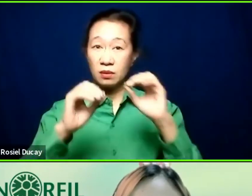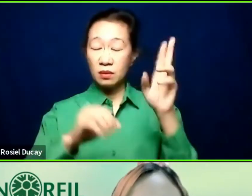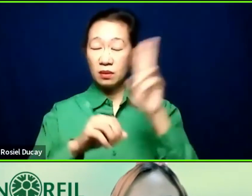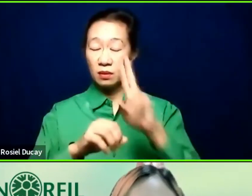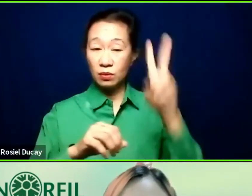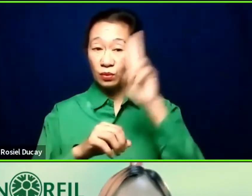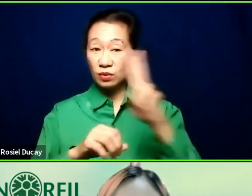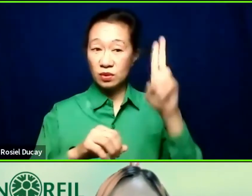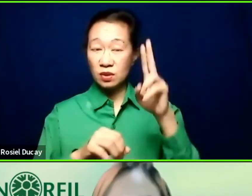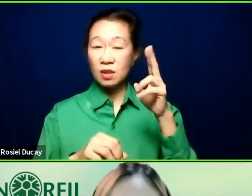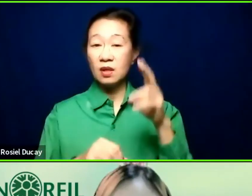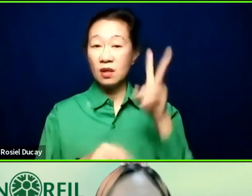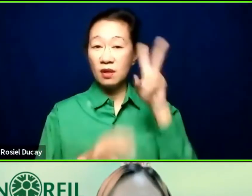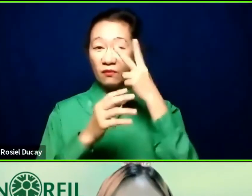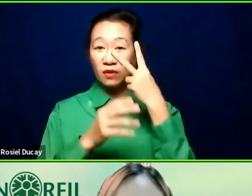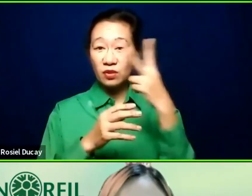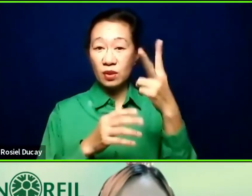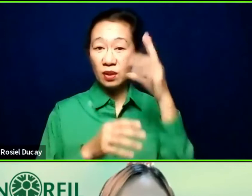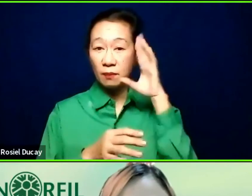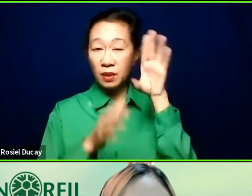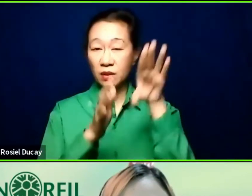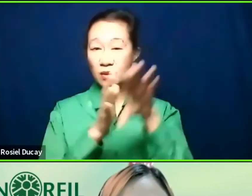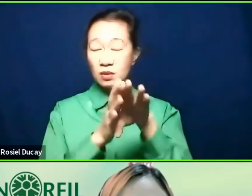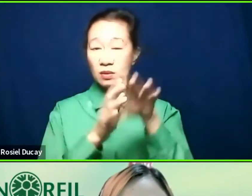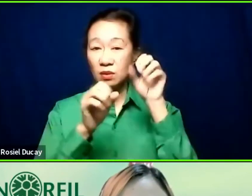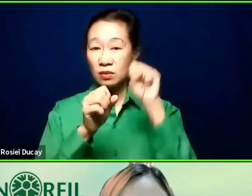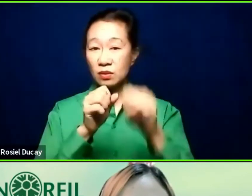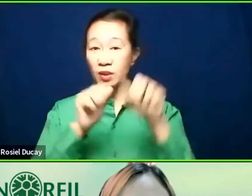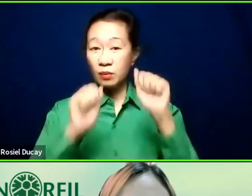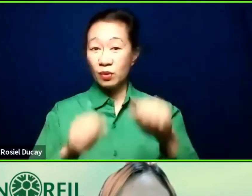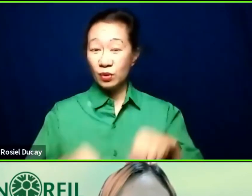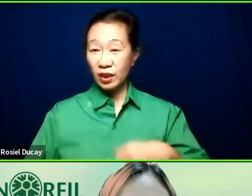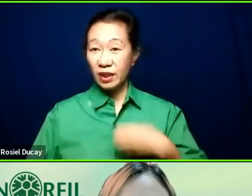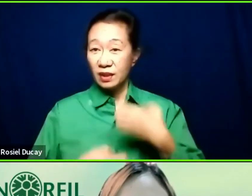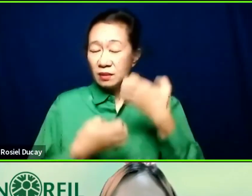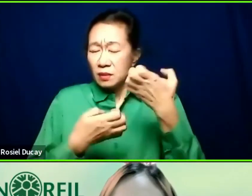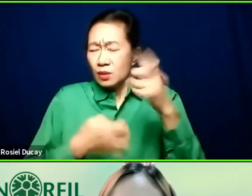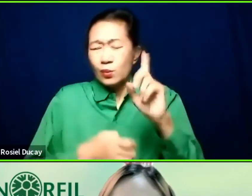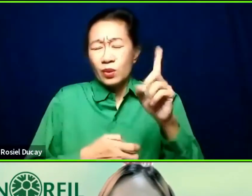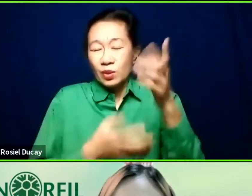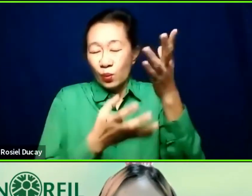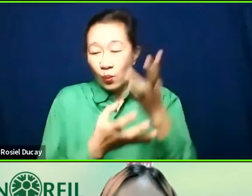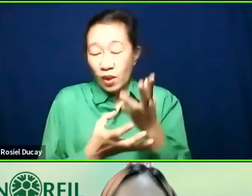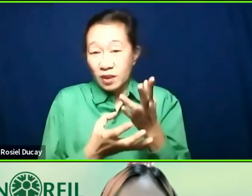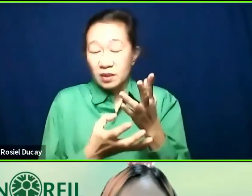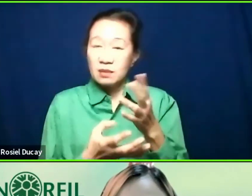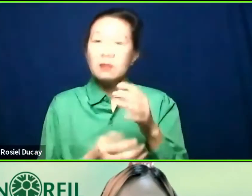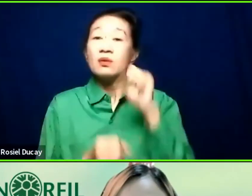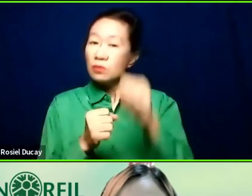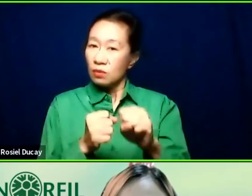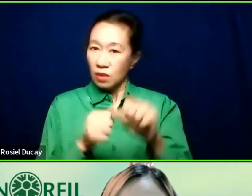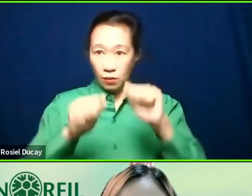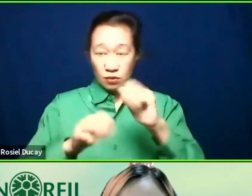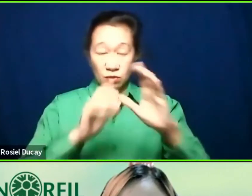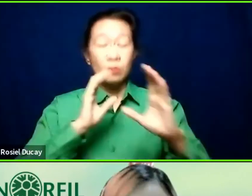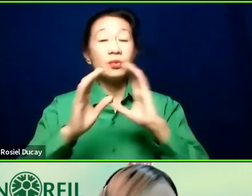visuals or pictures para ma-express niya kung ano yung gusto niya at para makipag-communicate